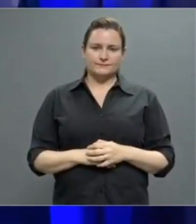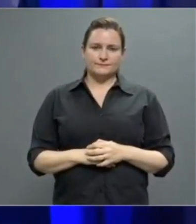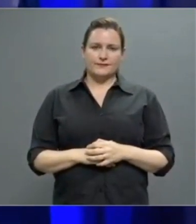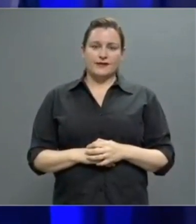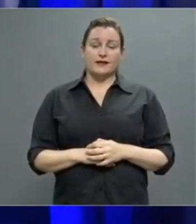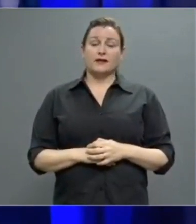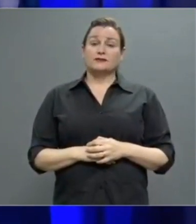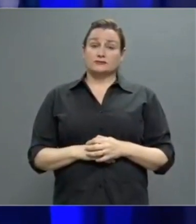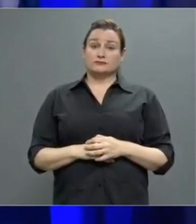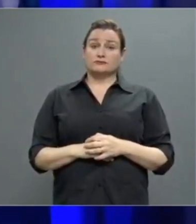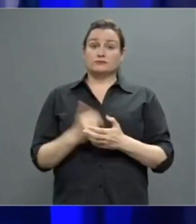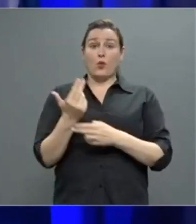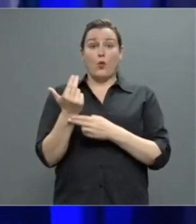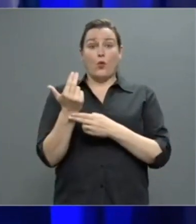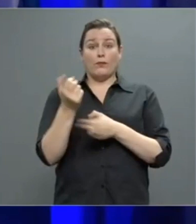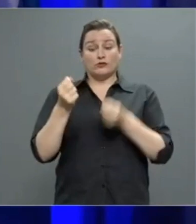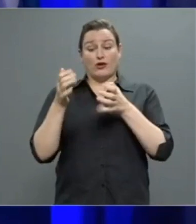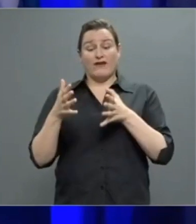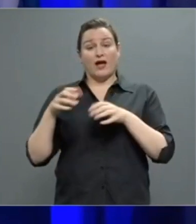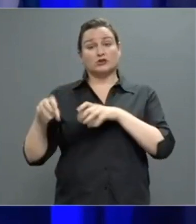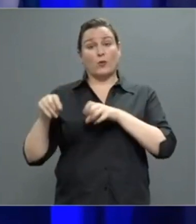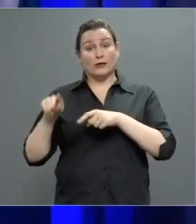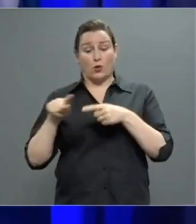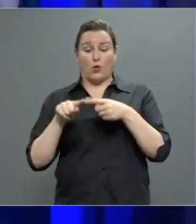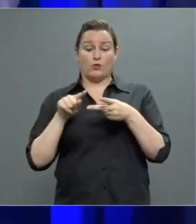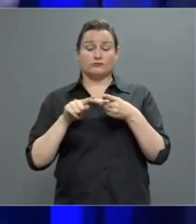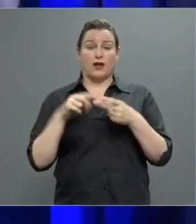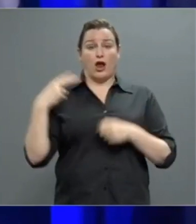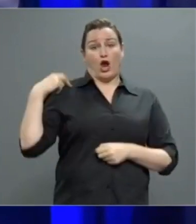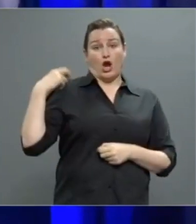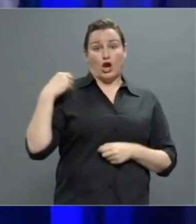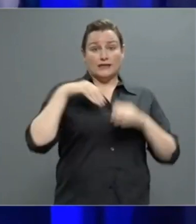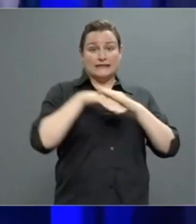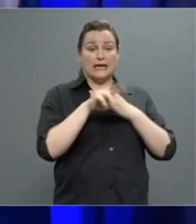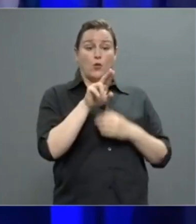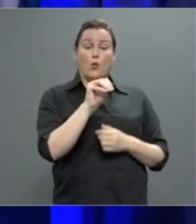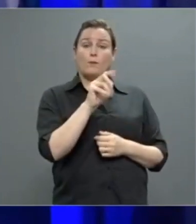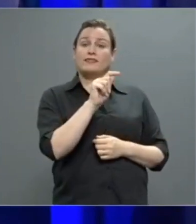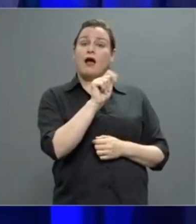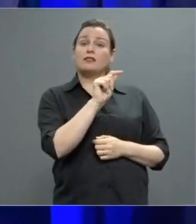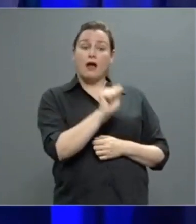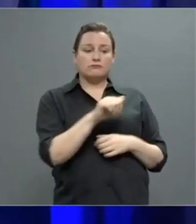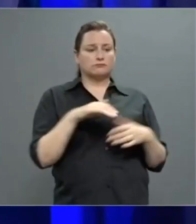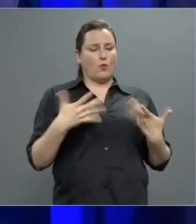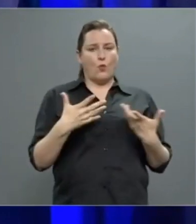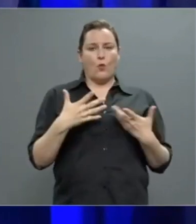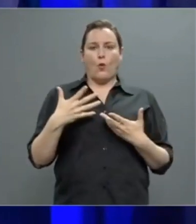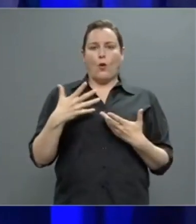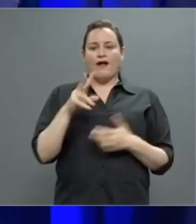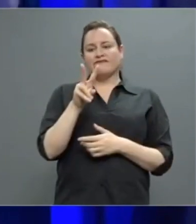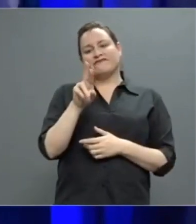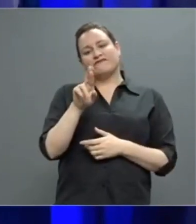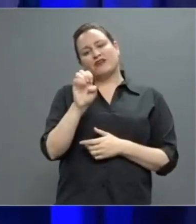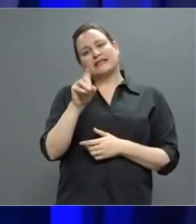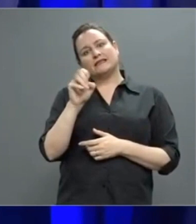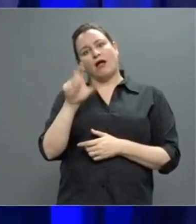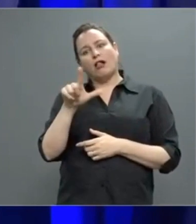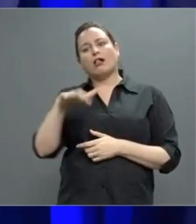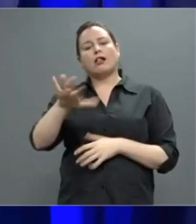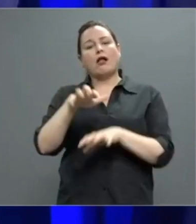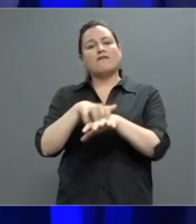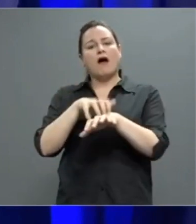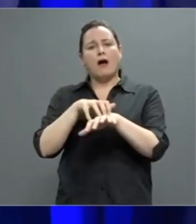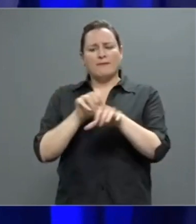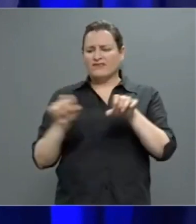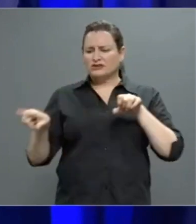From the Uber driver in Soweto to the nurse in Mthatha and the farmer in Vredendal, people yearn for a government that provides